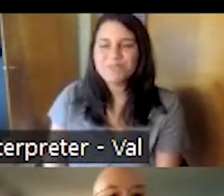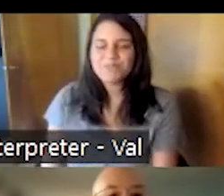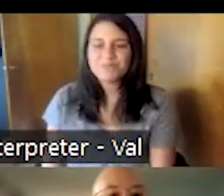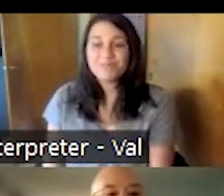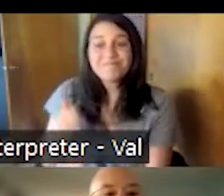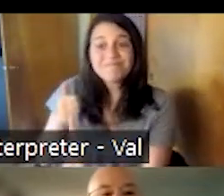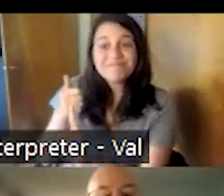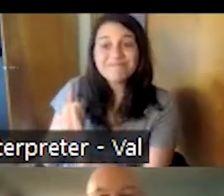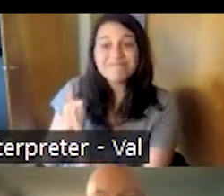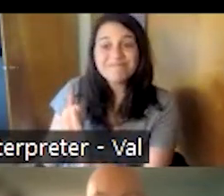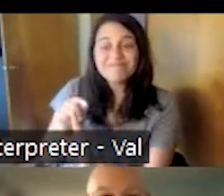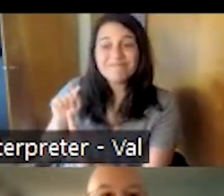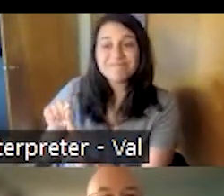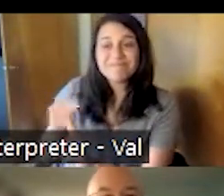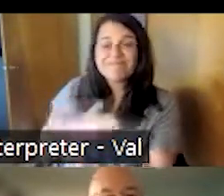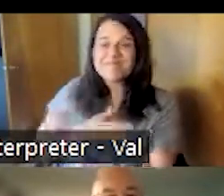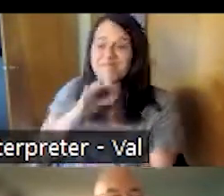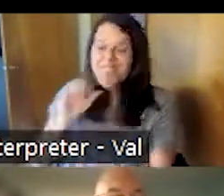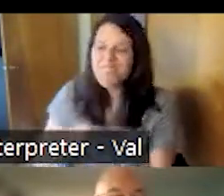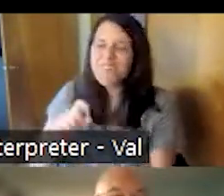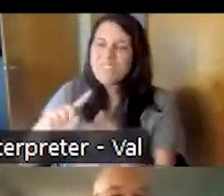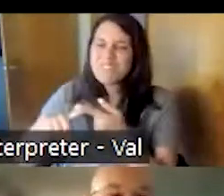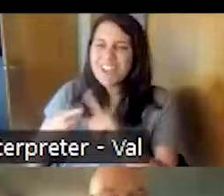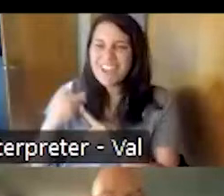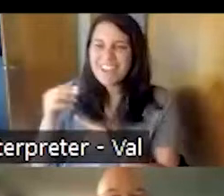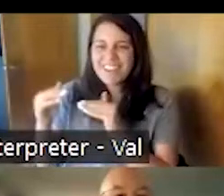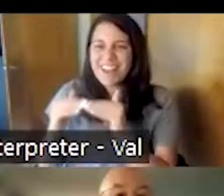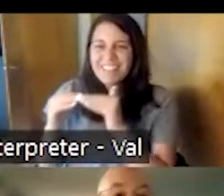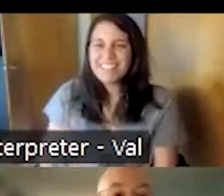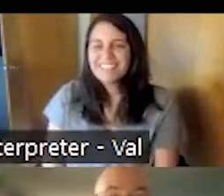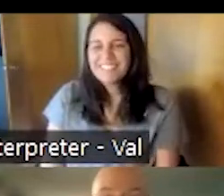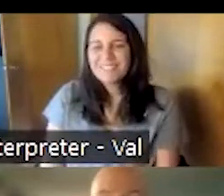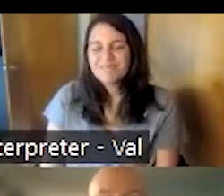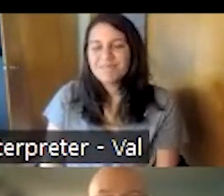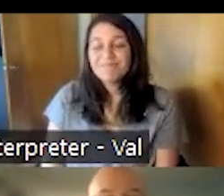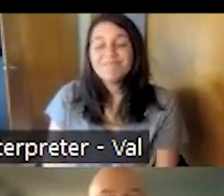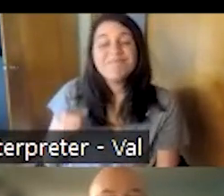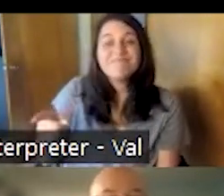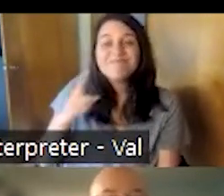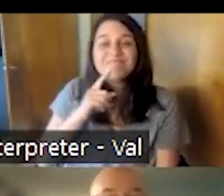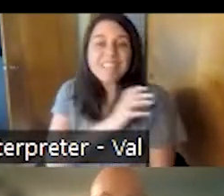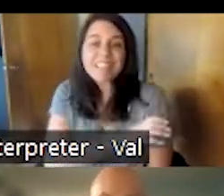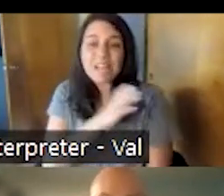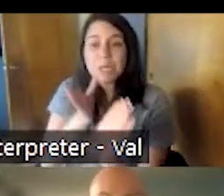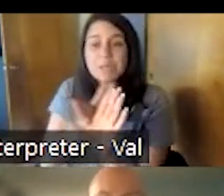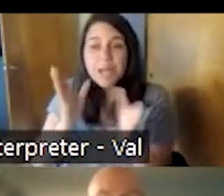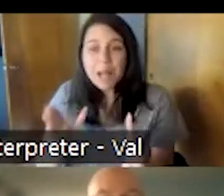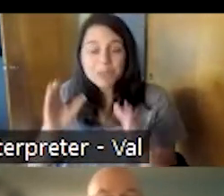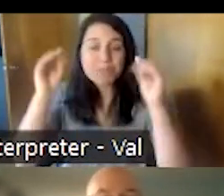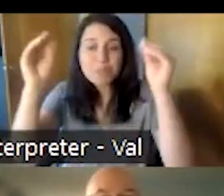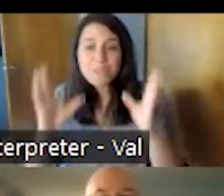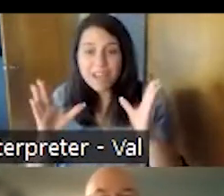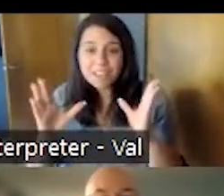who is my old friend and colleague. Kim is a clinical psychologist and professor at the Center